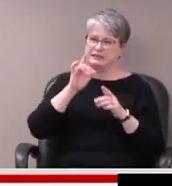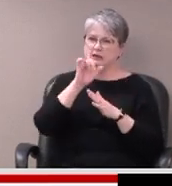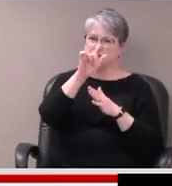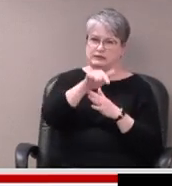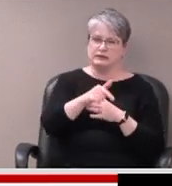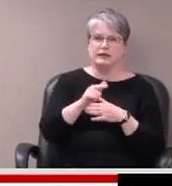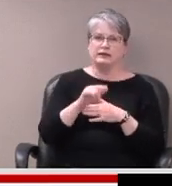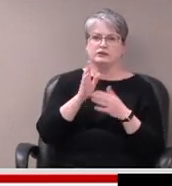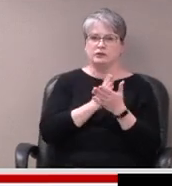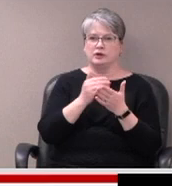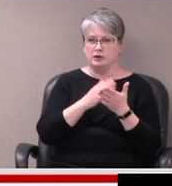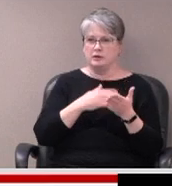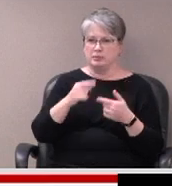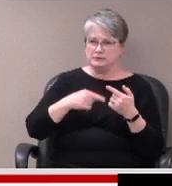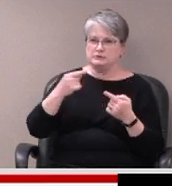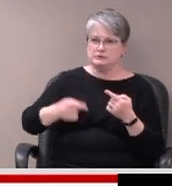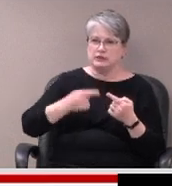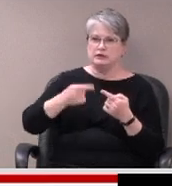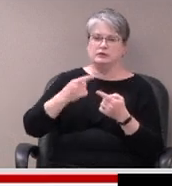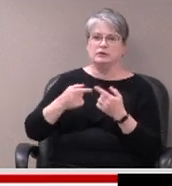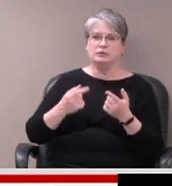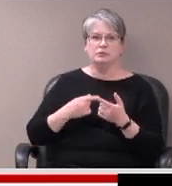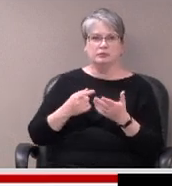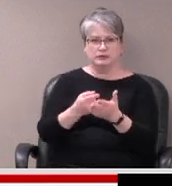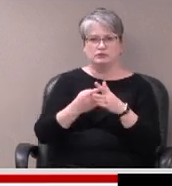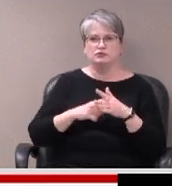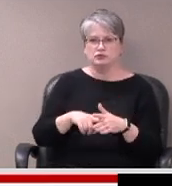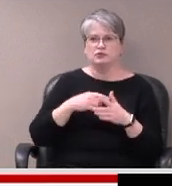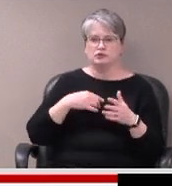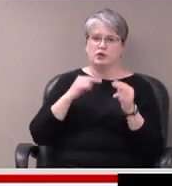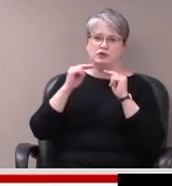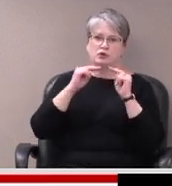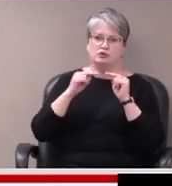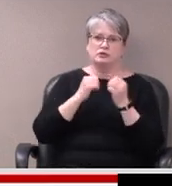cycle as we begin our negotiations with the unions.